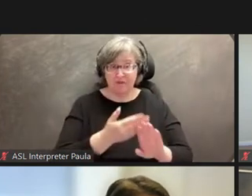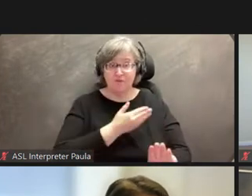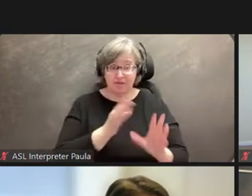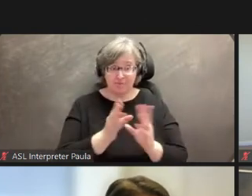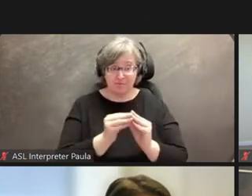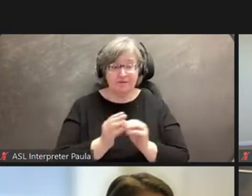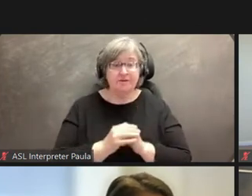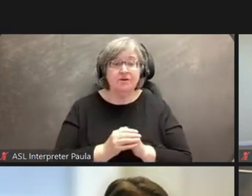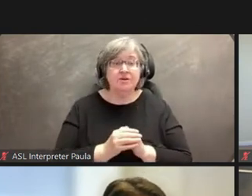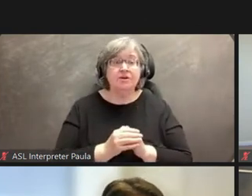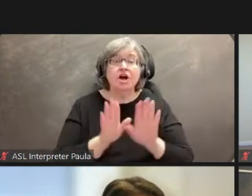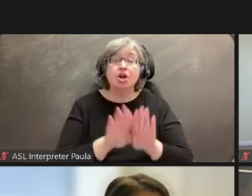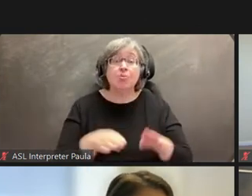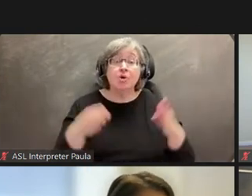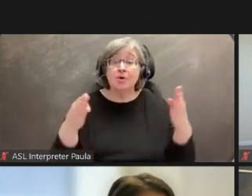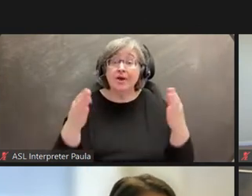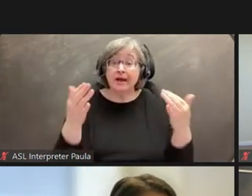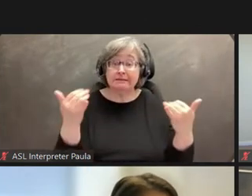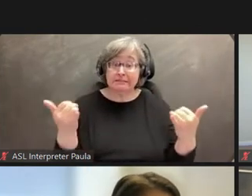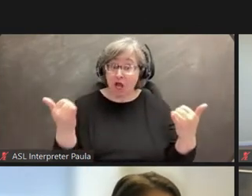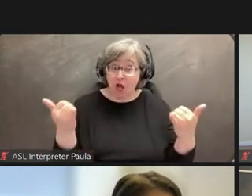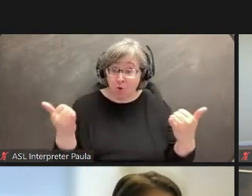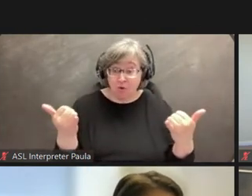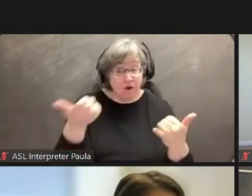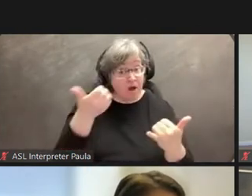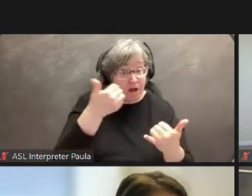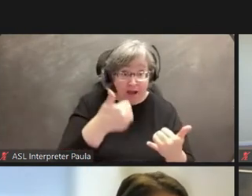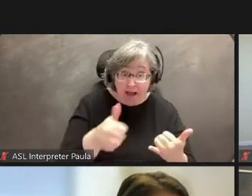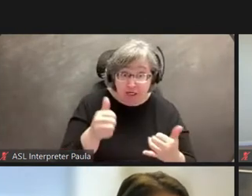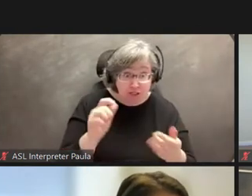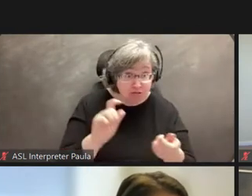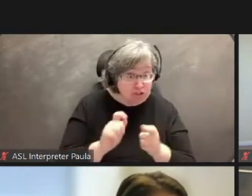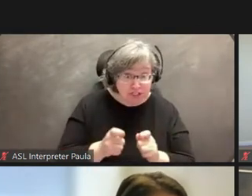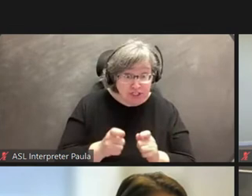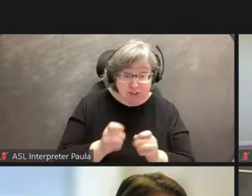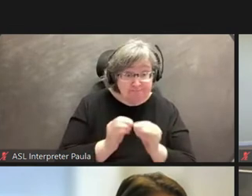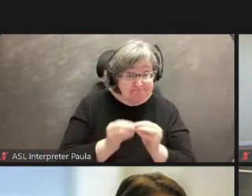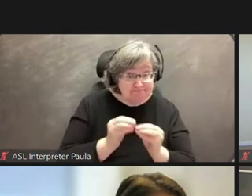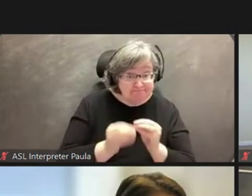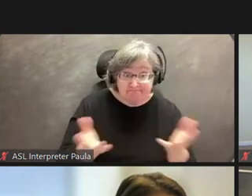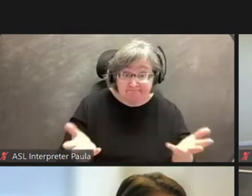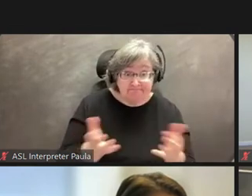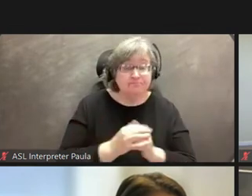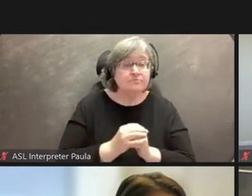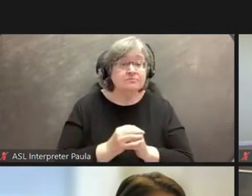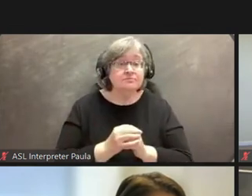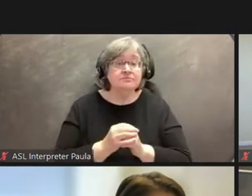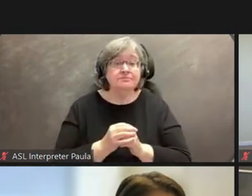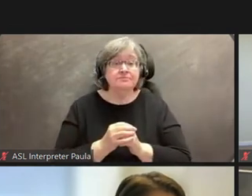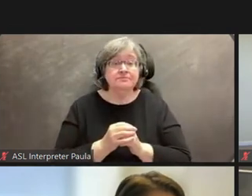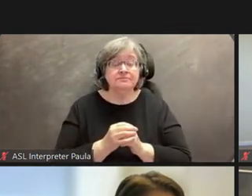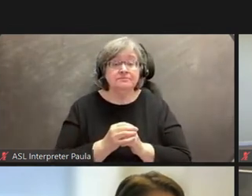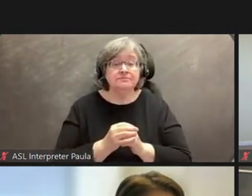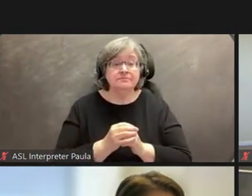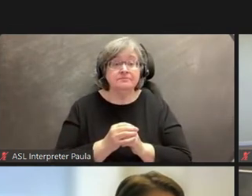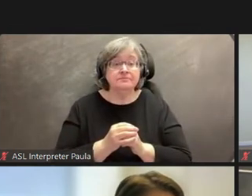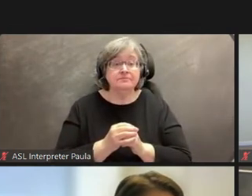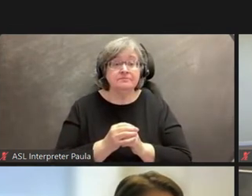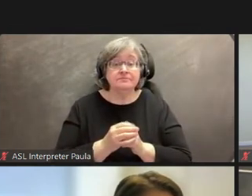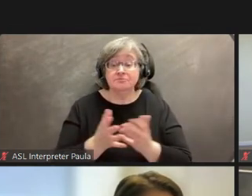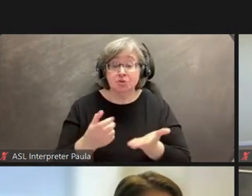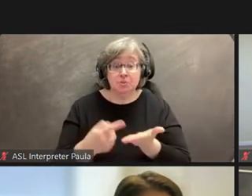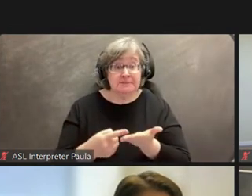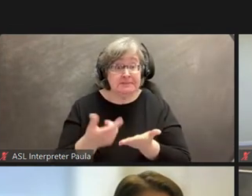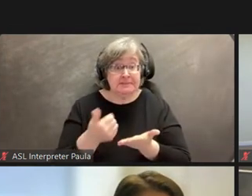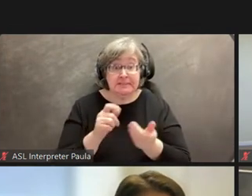And I'm going to open it up and ask now if anyone has any changes to the minutes that they would like to discuss